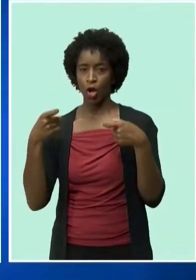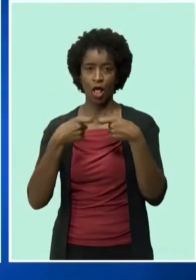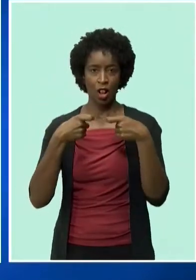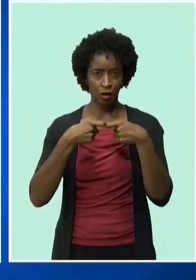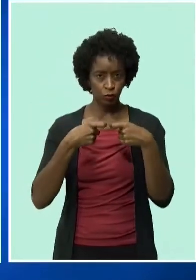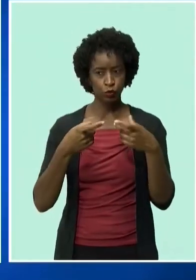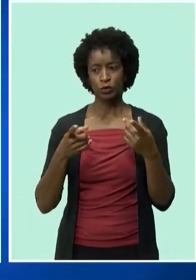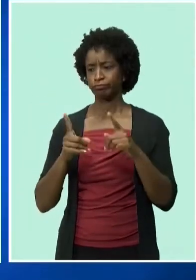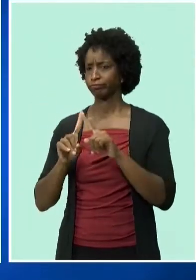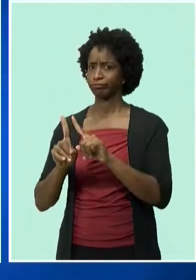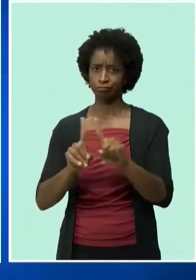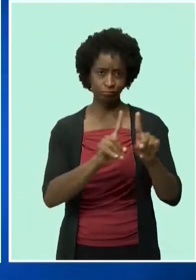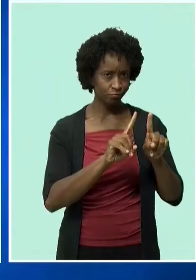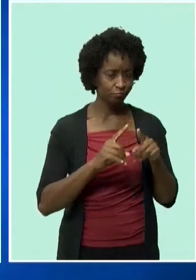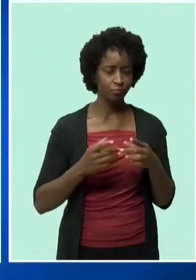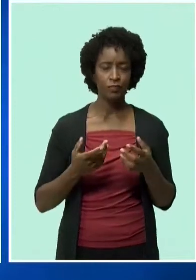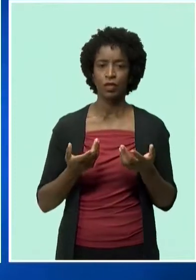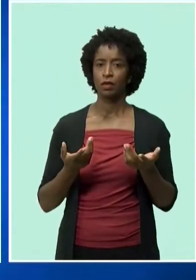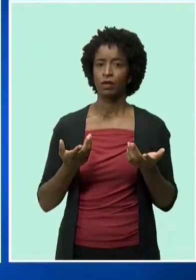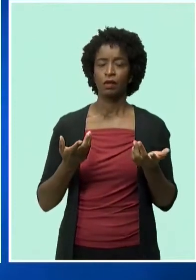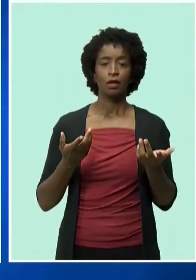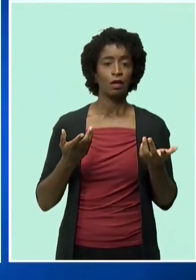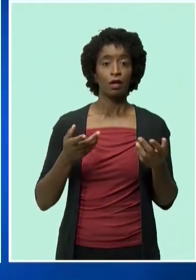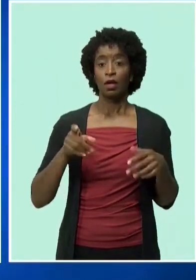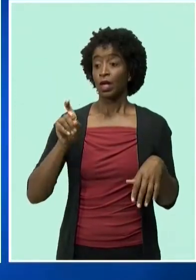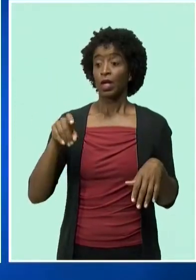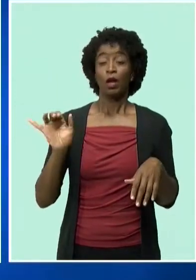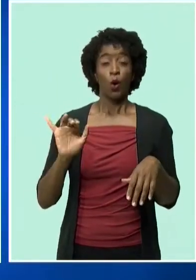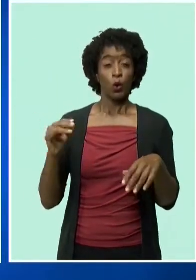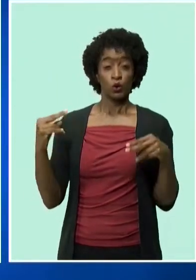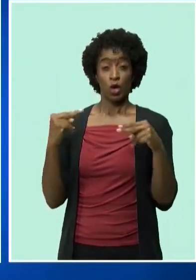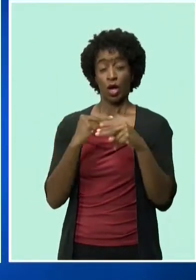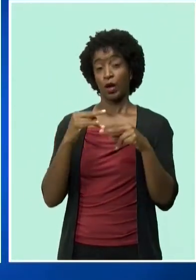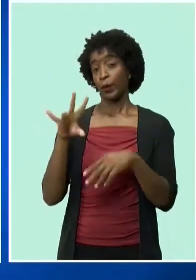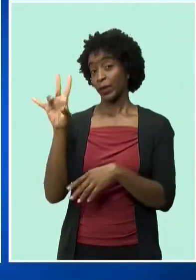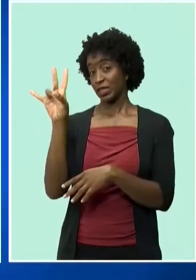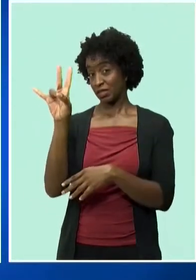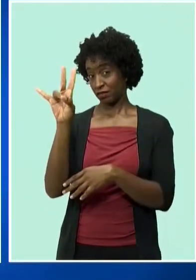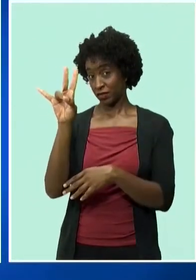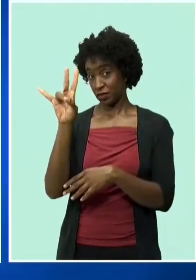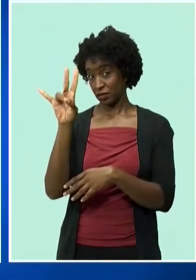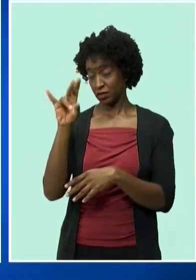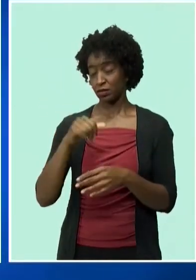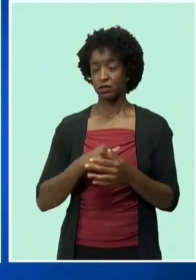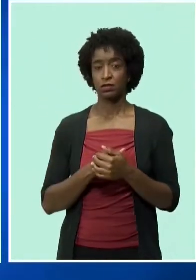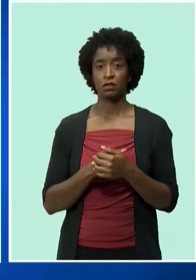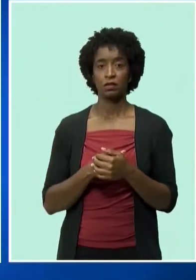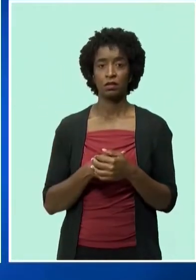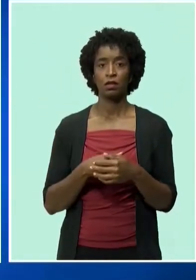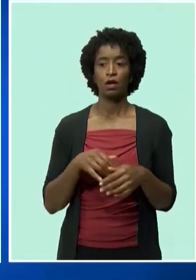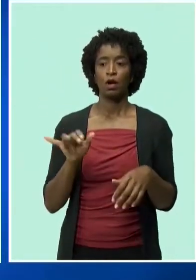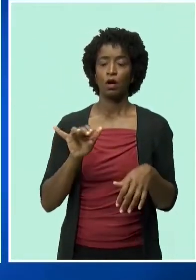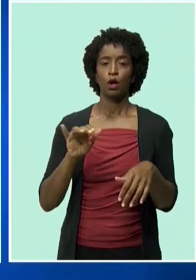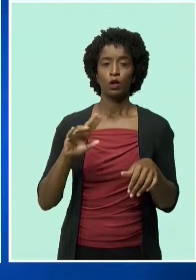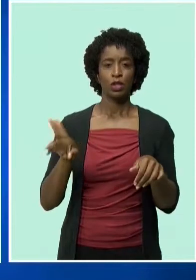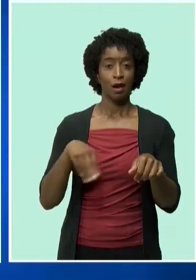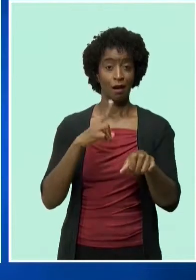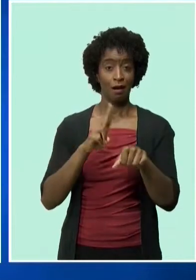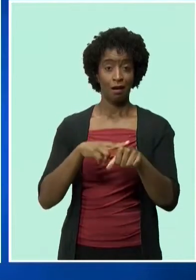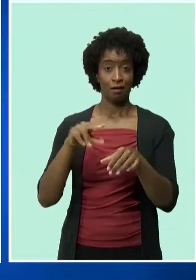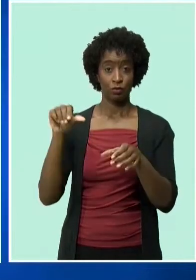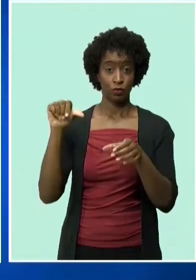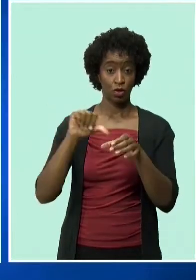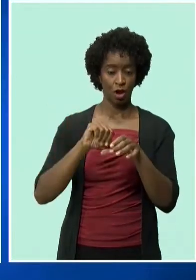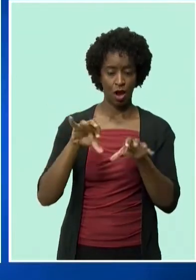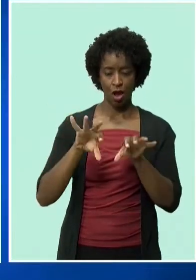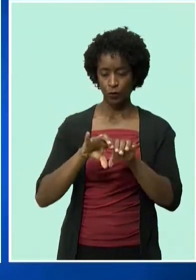cables, etc. We have to do the same with Highway 7. And we have the other additional issue of natural gas pipelines too, as